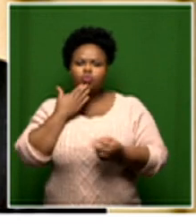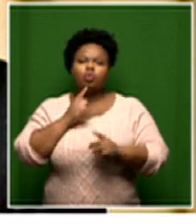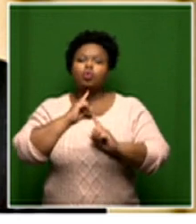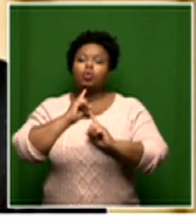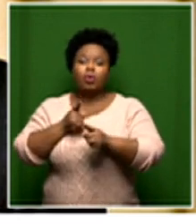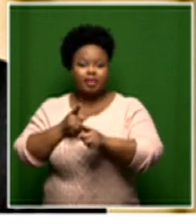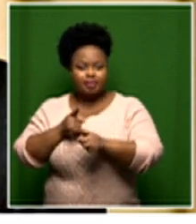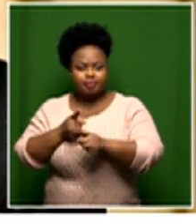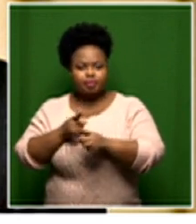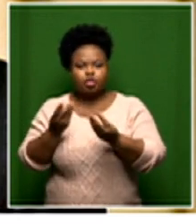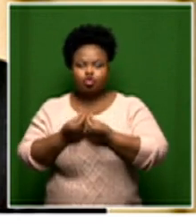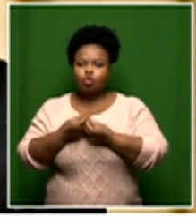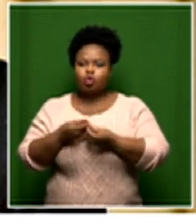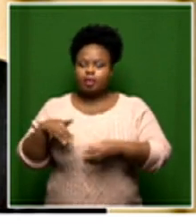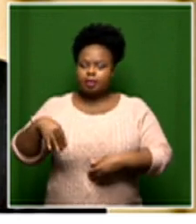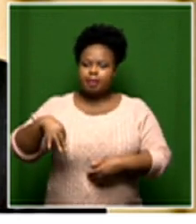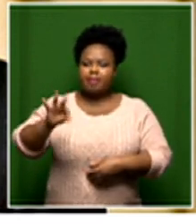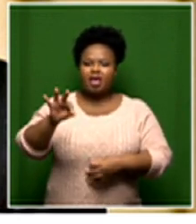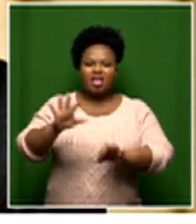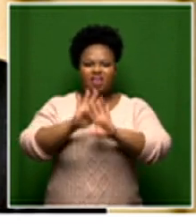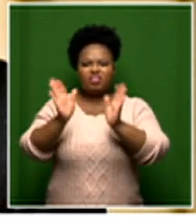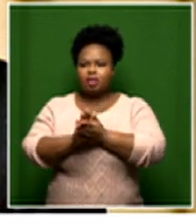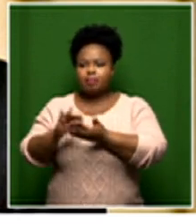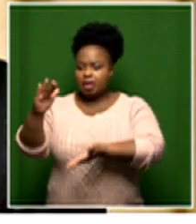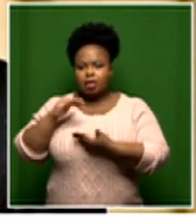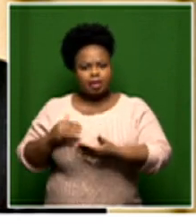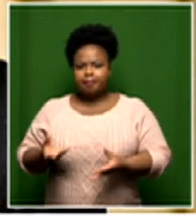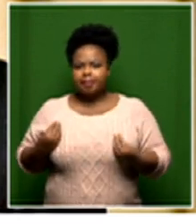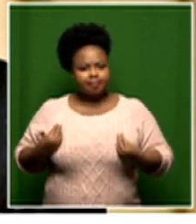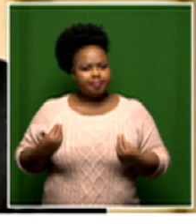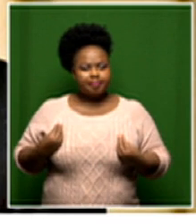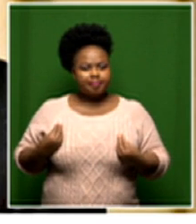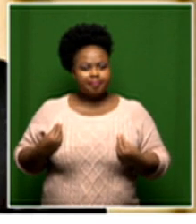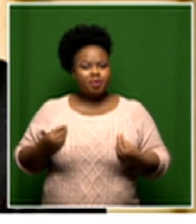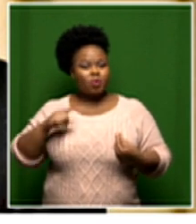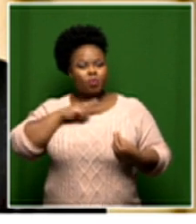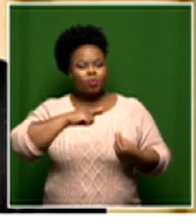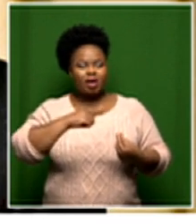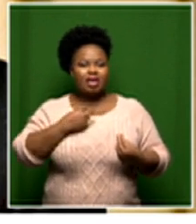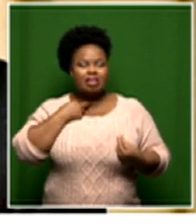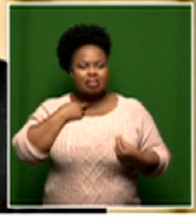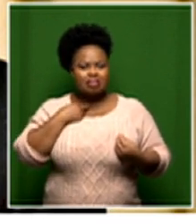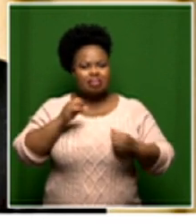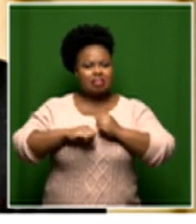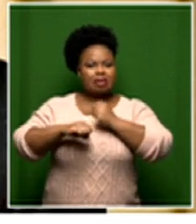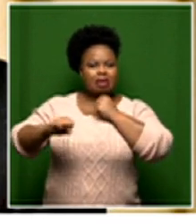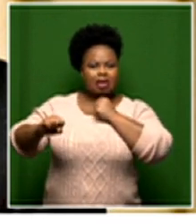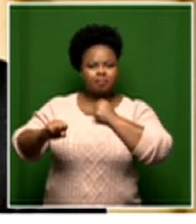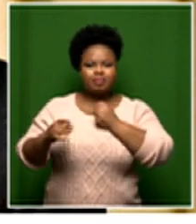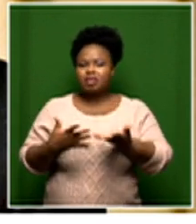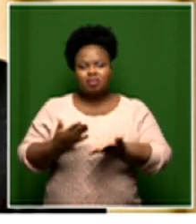stock and they've paid for it, and the stock has not been delivered because of the backlog in the